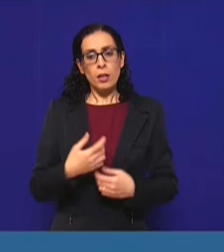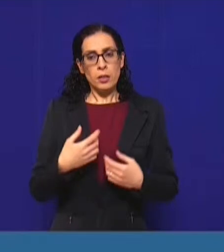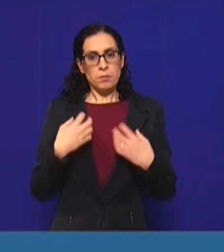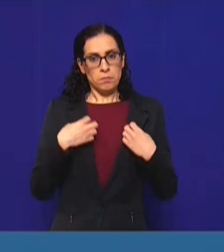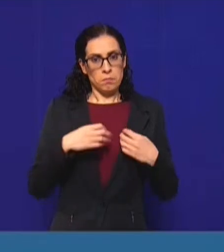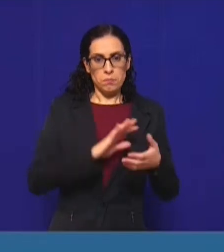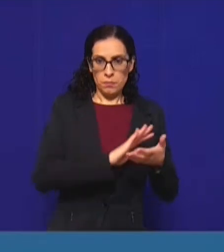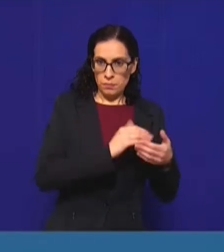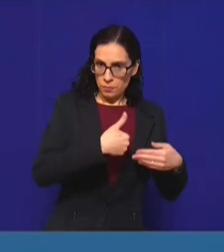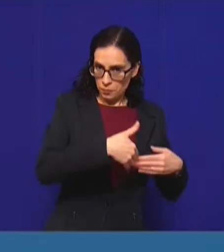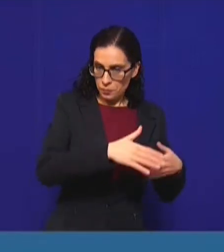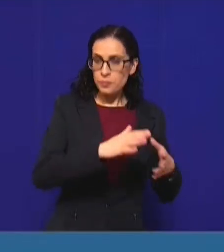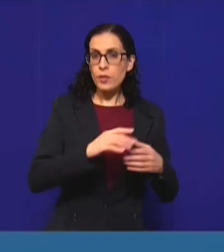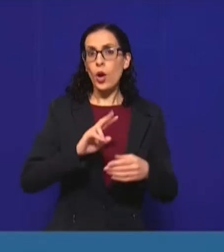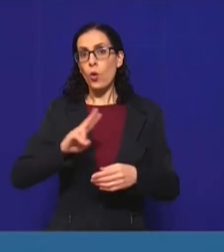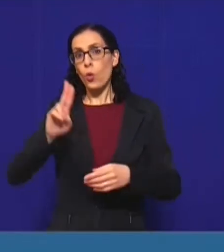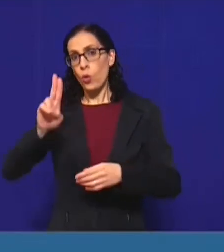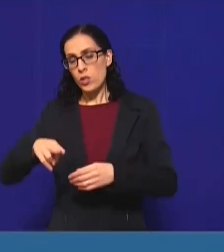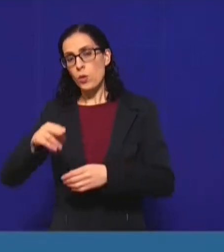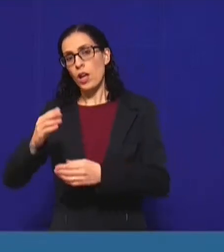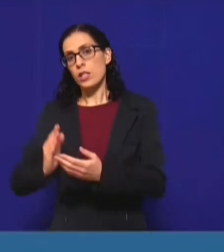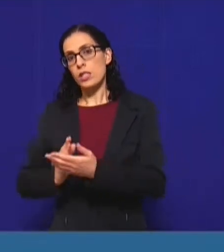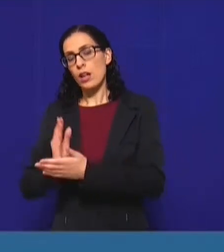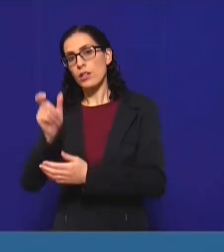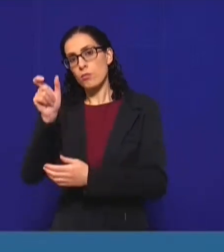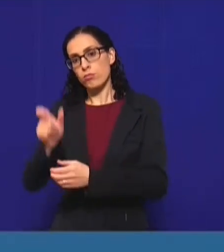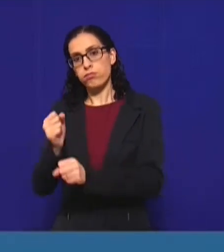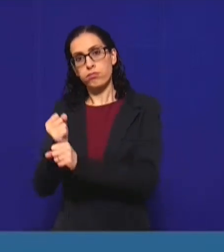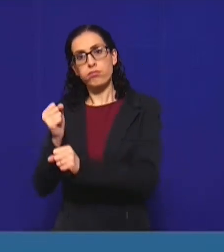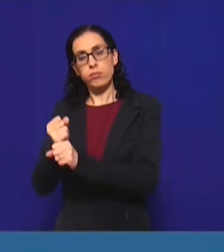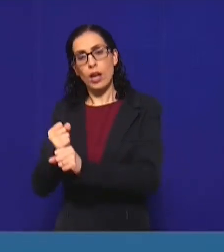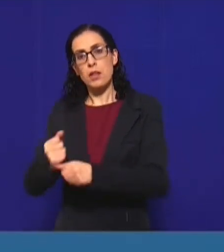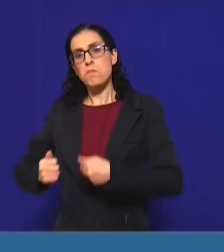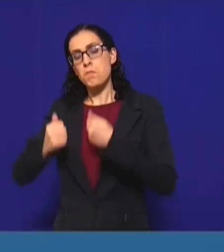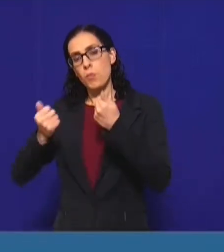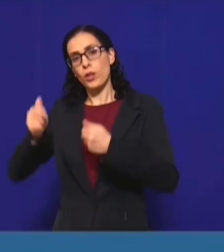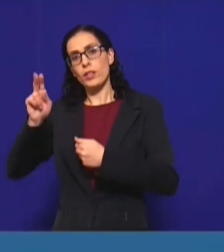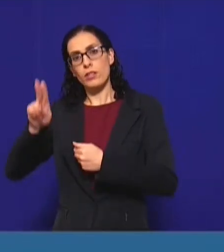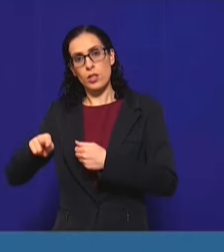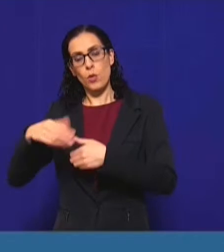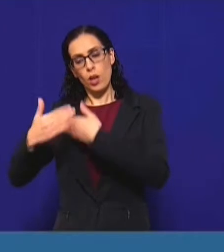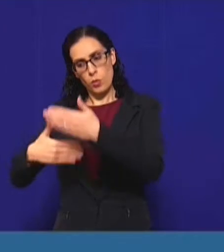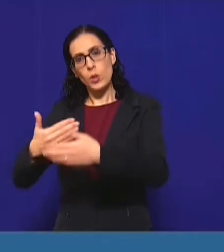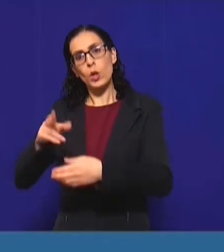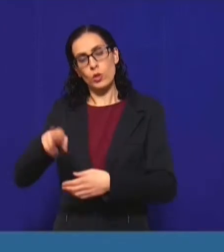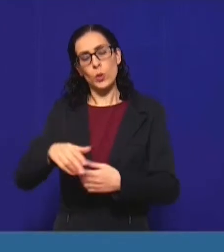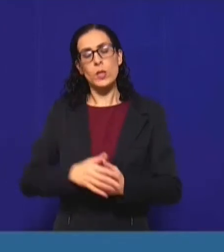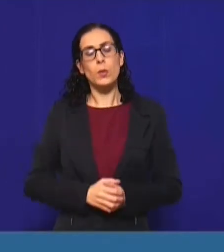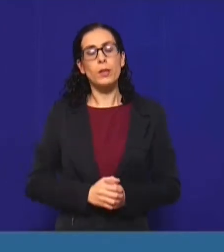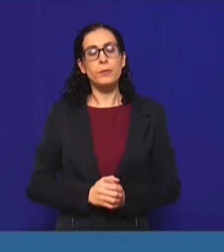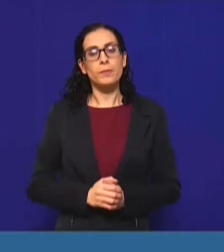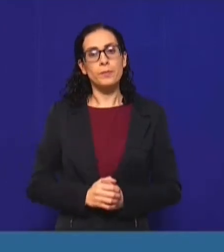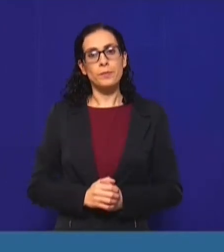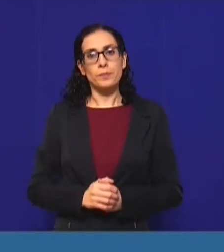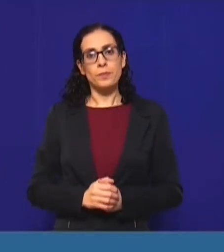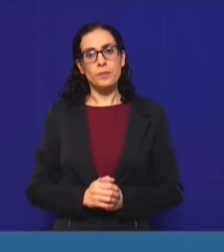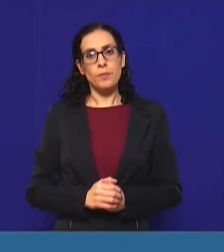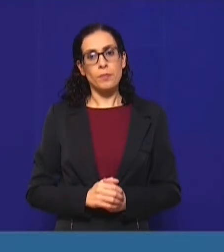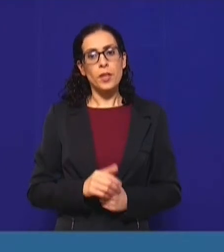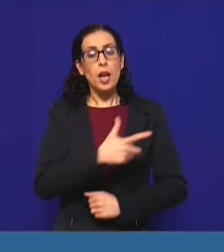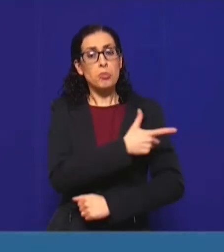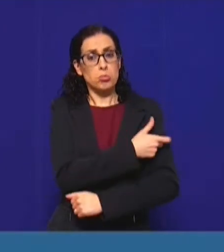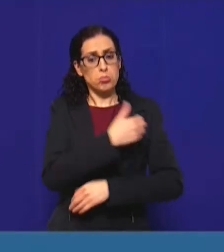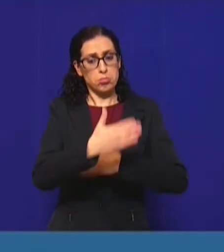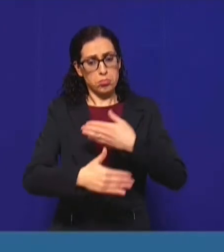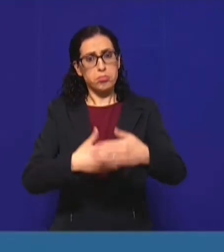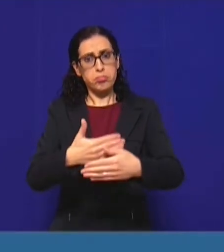have started a number of the essential workers within this week and going on with the rollout of the vaccination. The rollout is moving very well. We